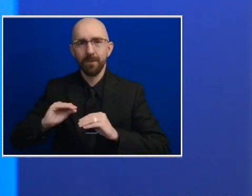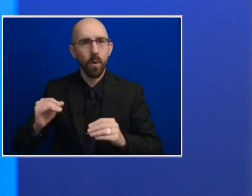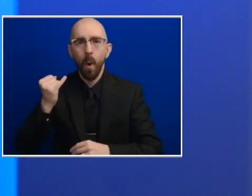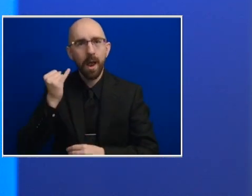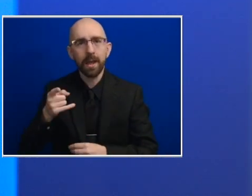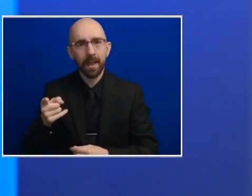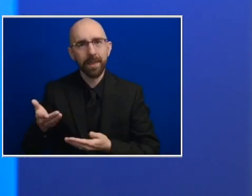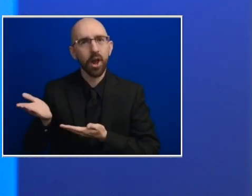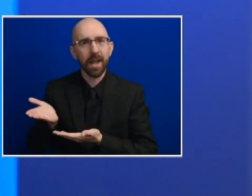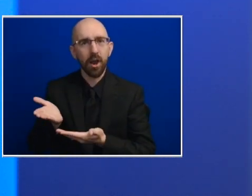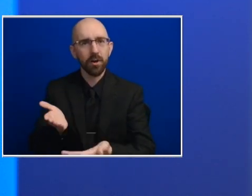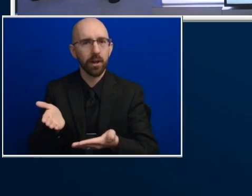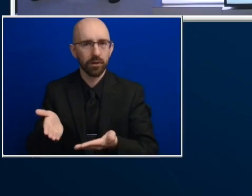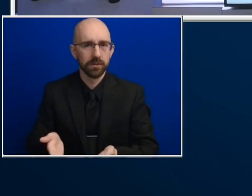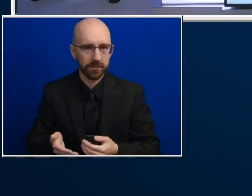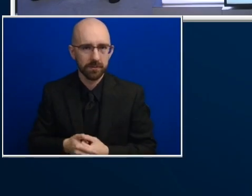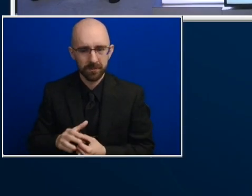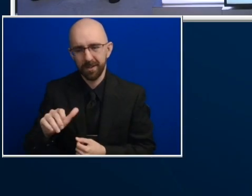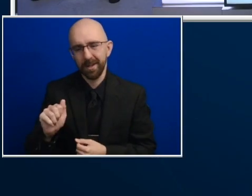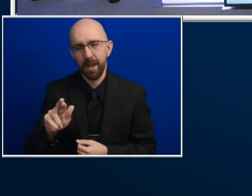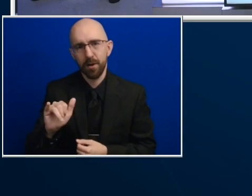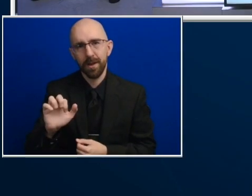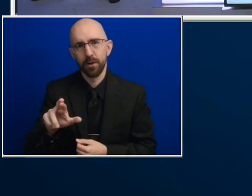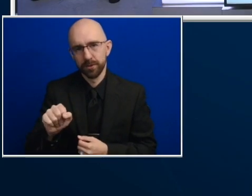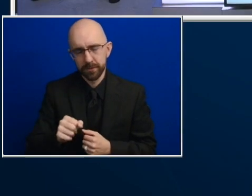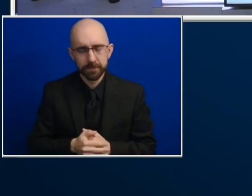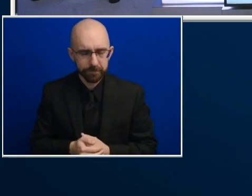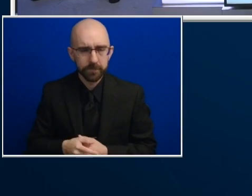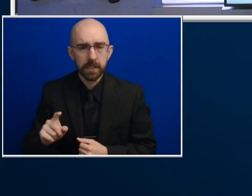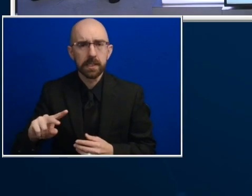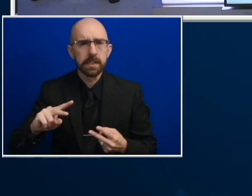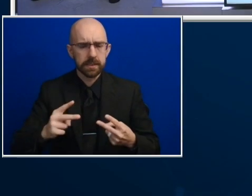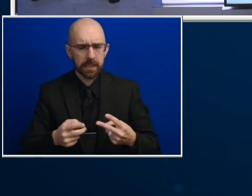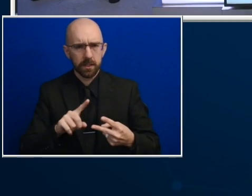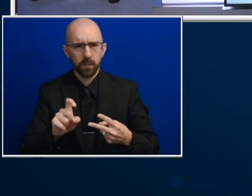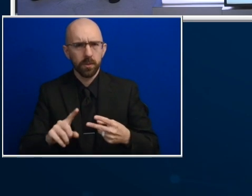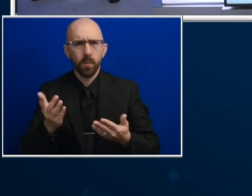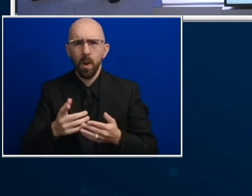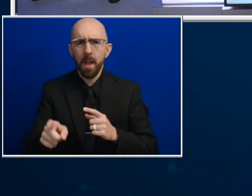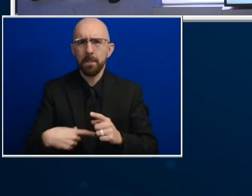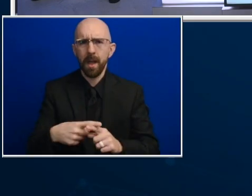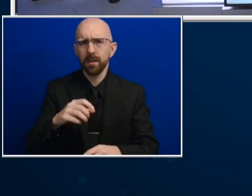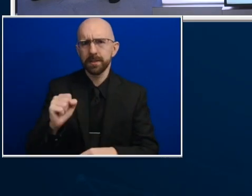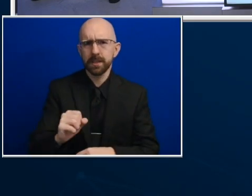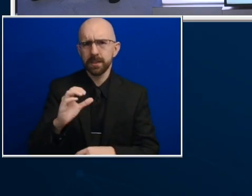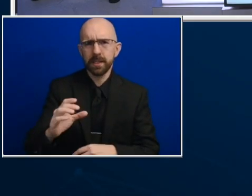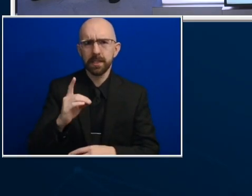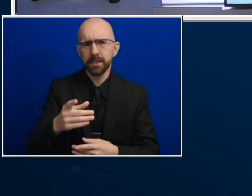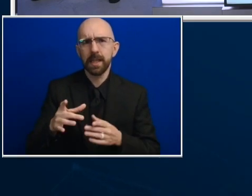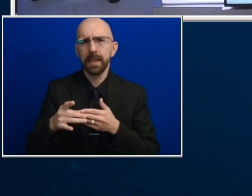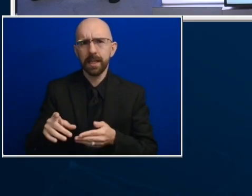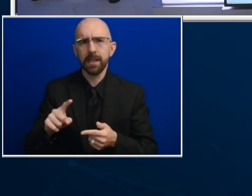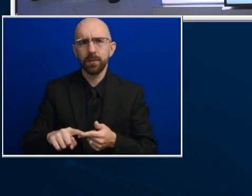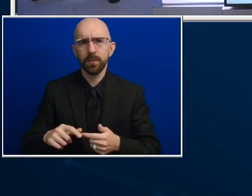carriers. Mm-hmm. Yeah. And the second question is, what is it about sickle cell disease that can lead to a shorter